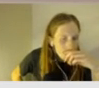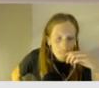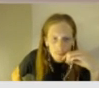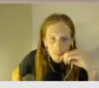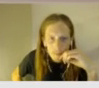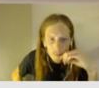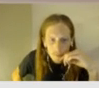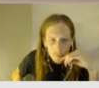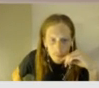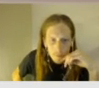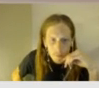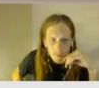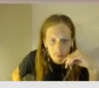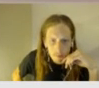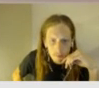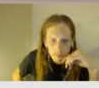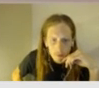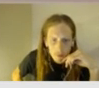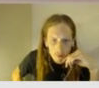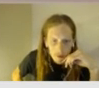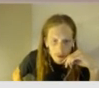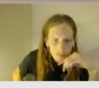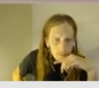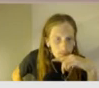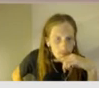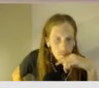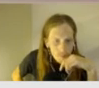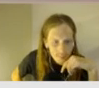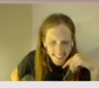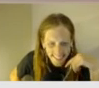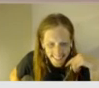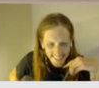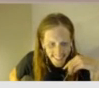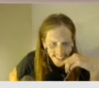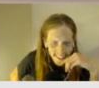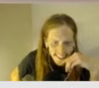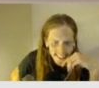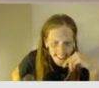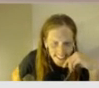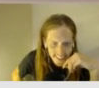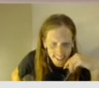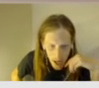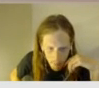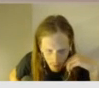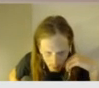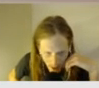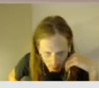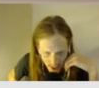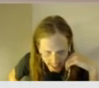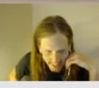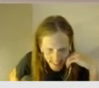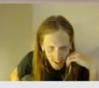who use, you know, big flash guns and are kind of in your face, and that's totally not who I am, you know. Hop out from